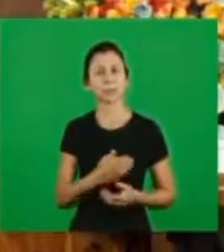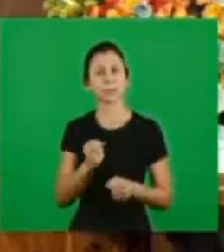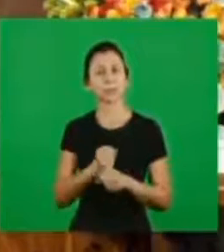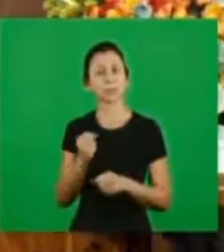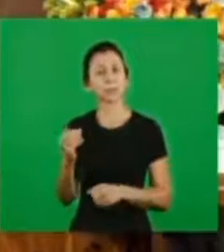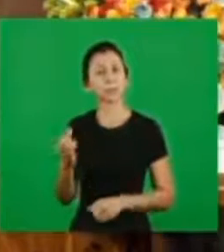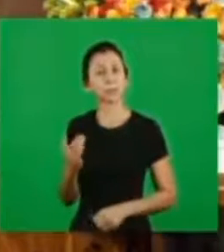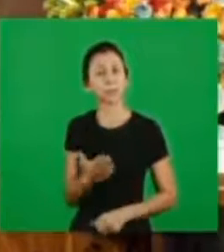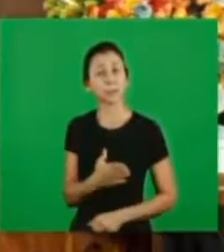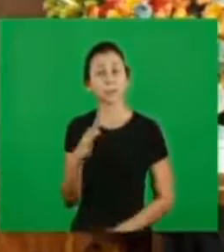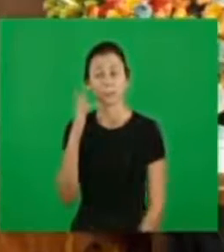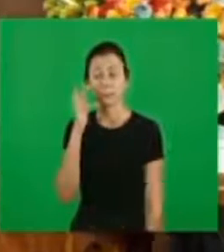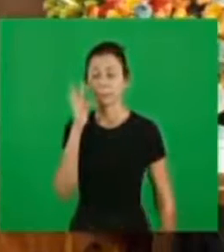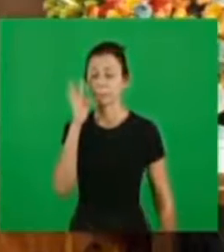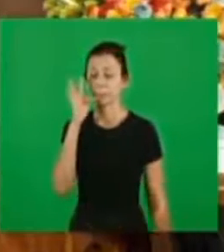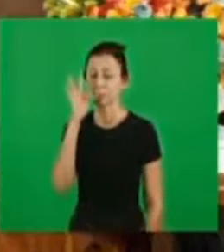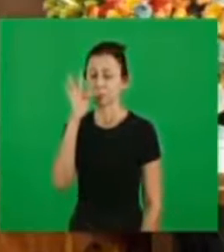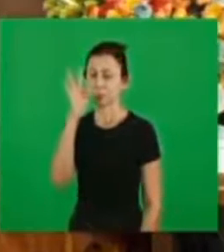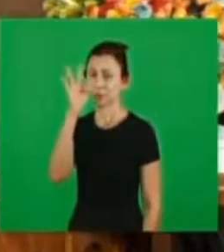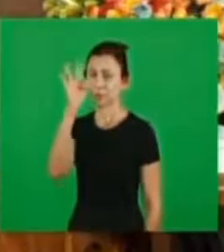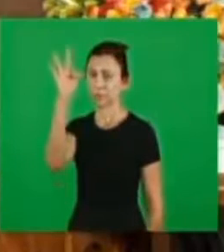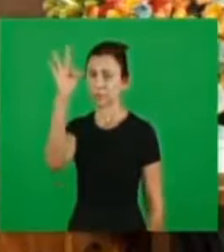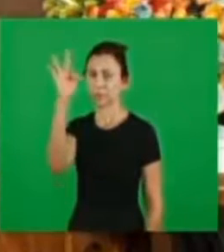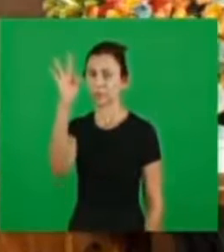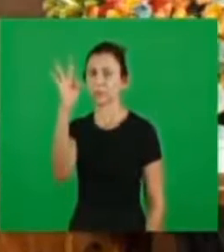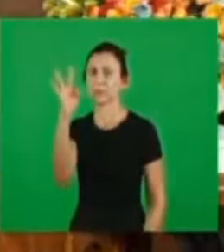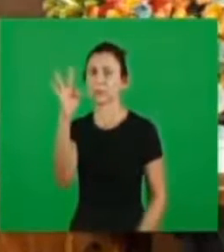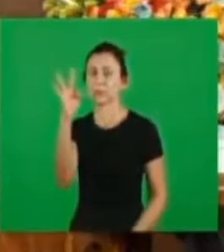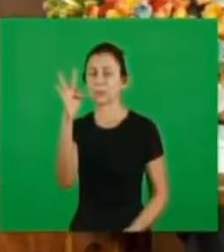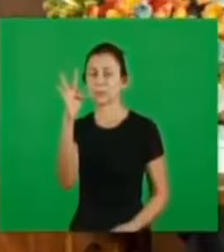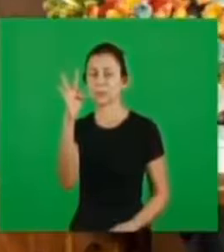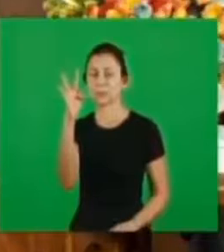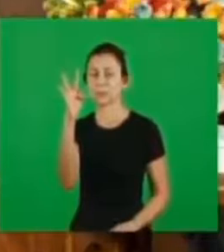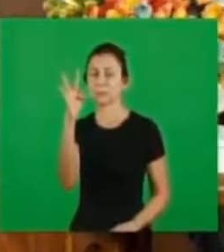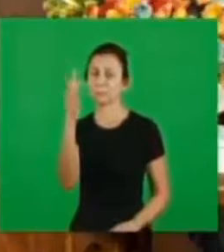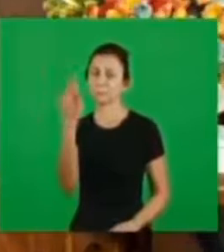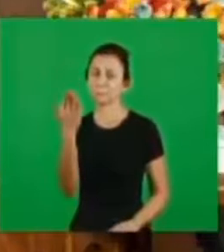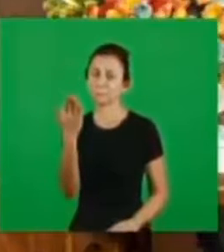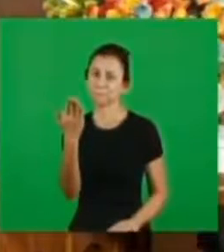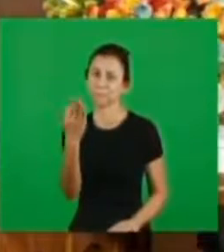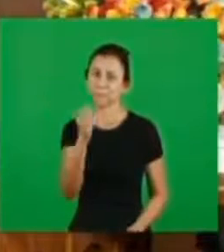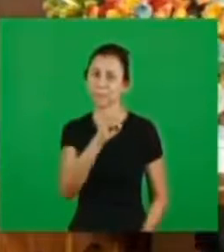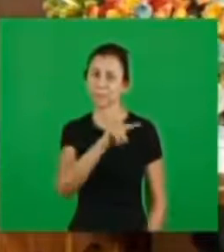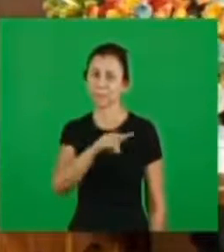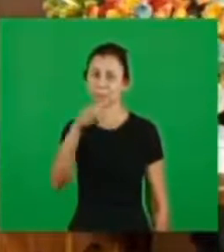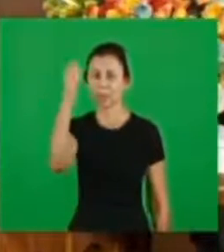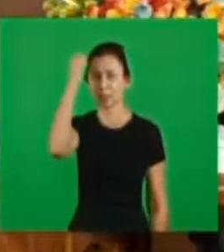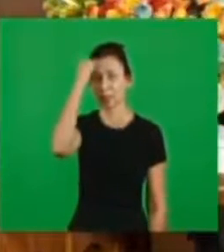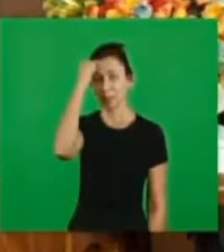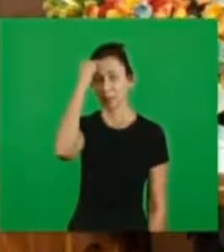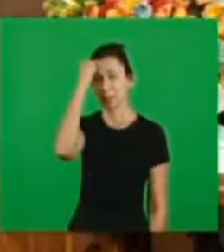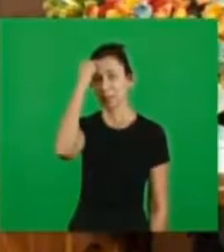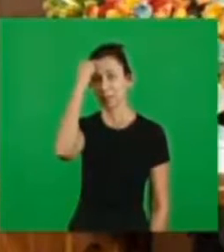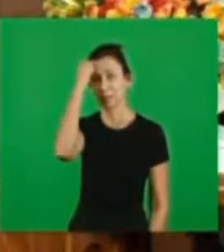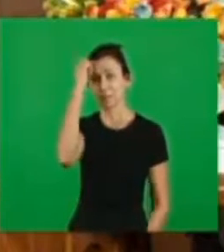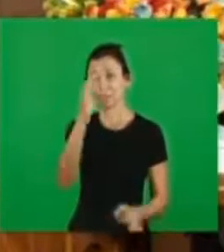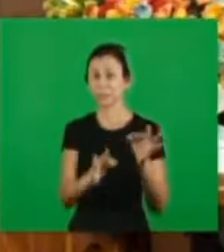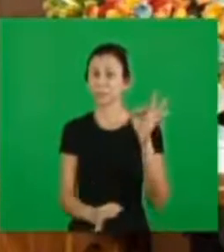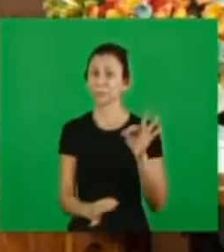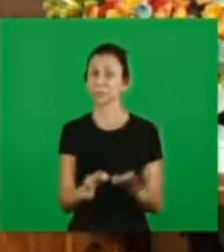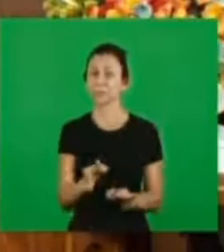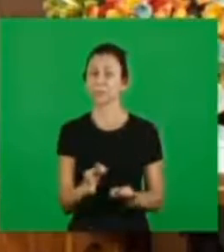and do the first works, or else I will come to you quickly and remove